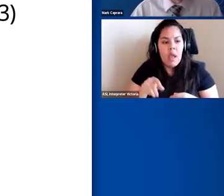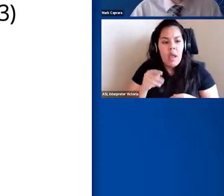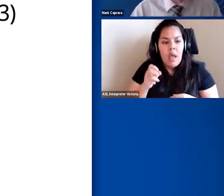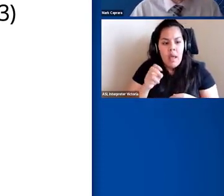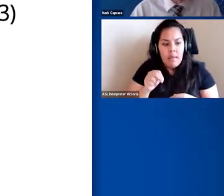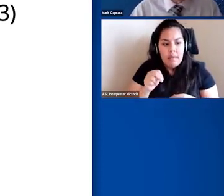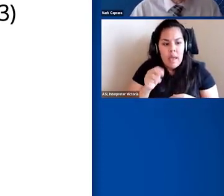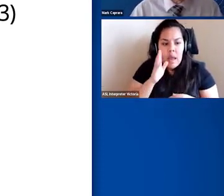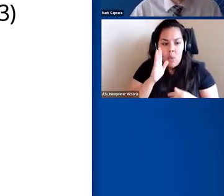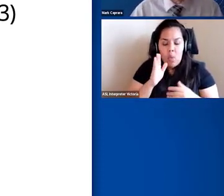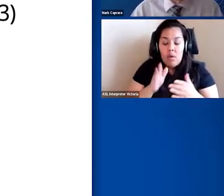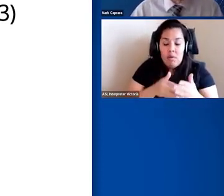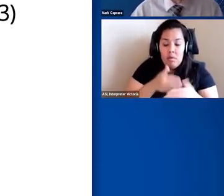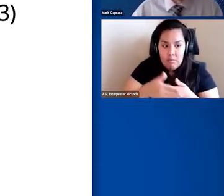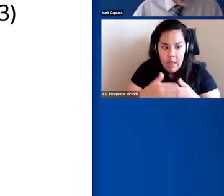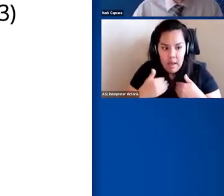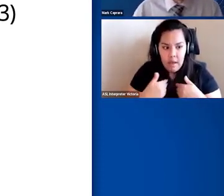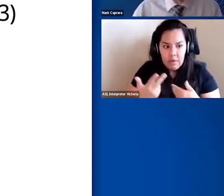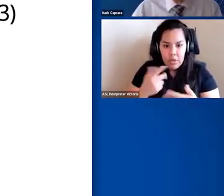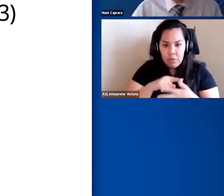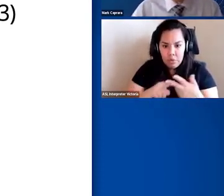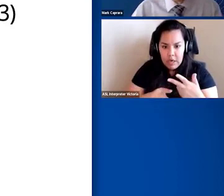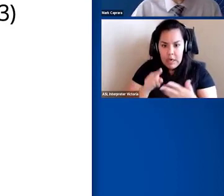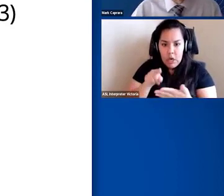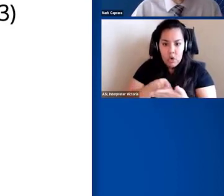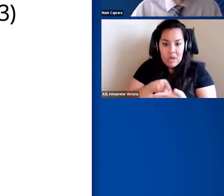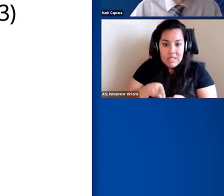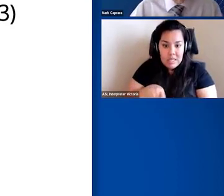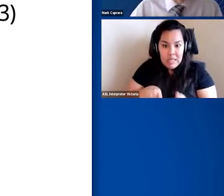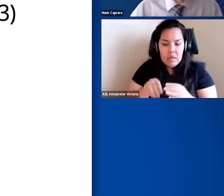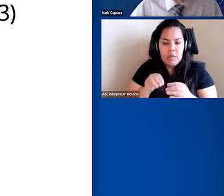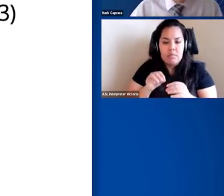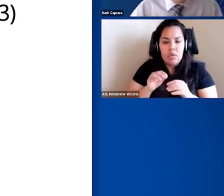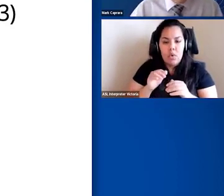sets of critiques, each organized in the following way.